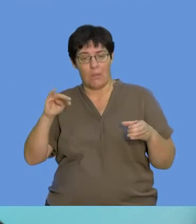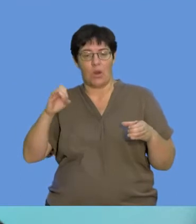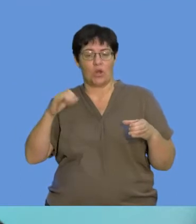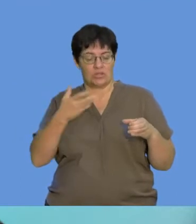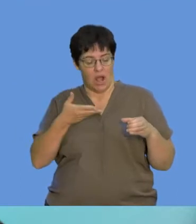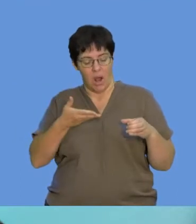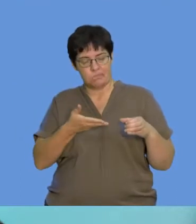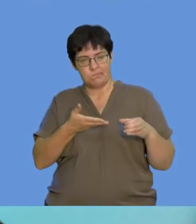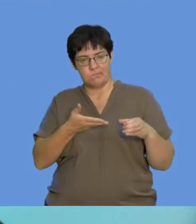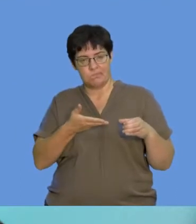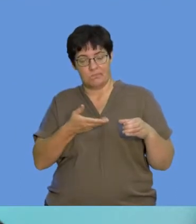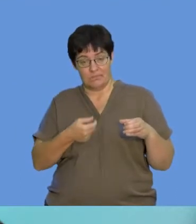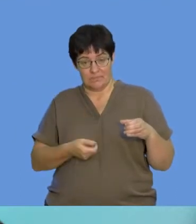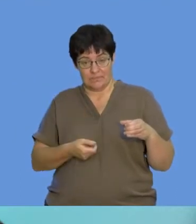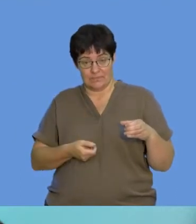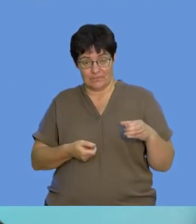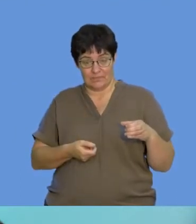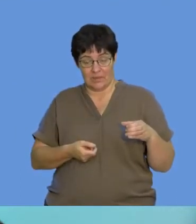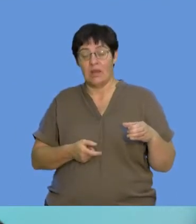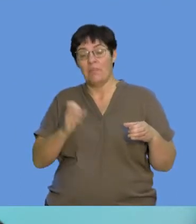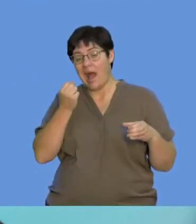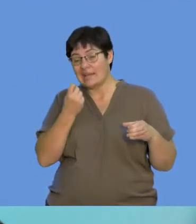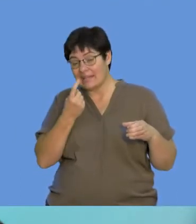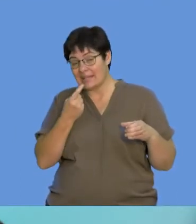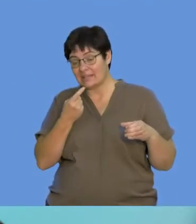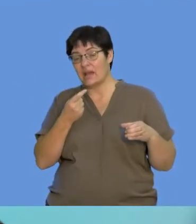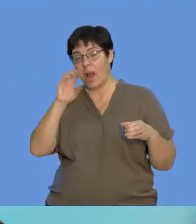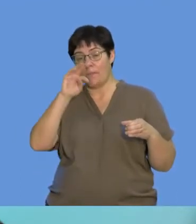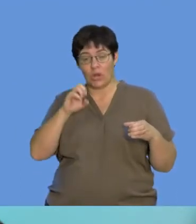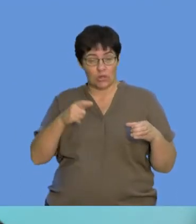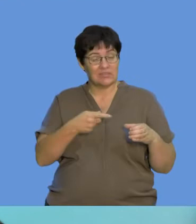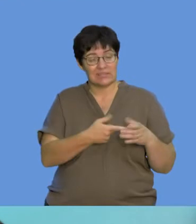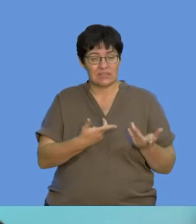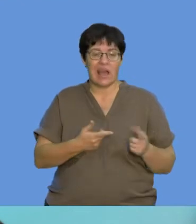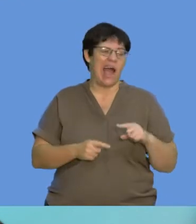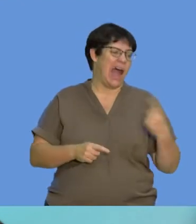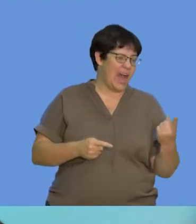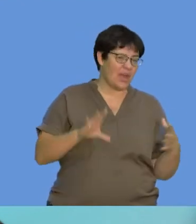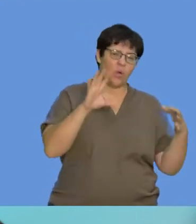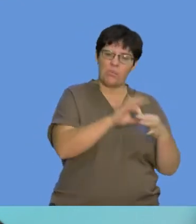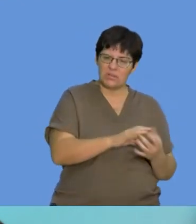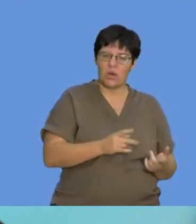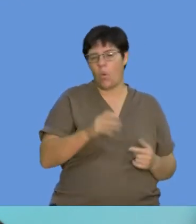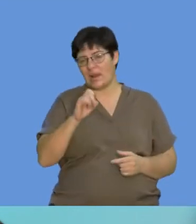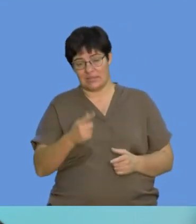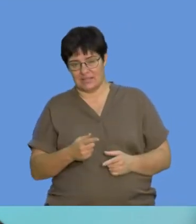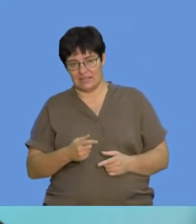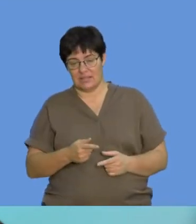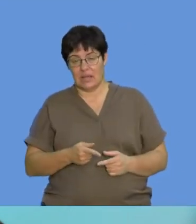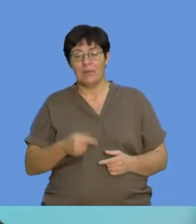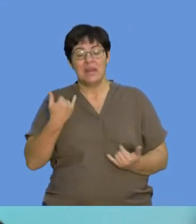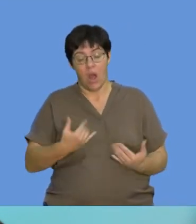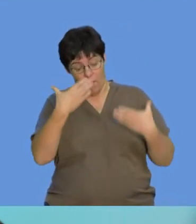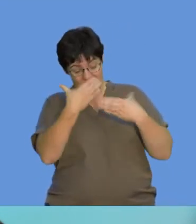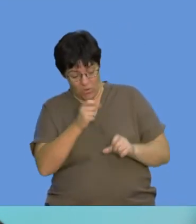session how many molecules are actually present in that sample. Let's understand that molecules, they can be either molecules of a compound